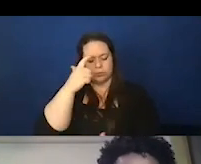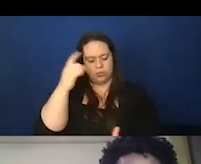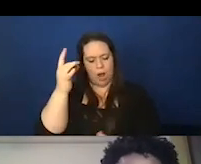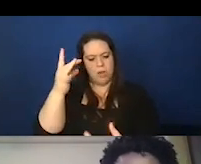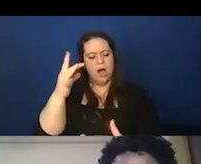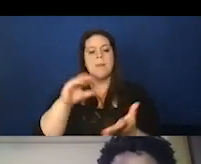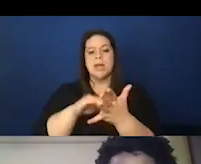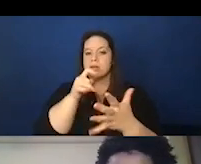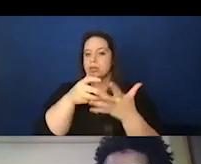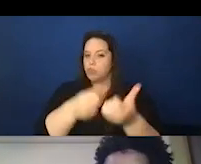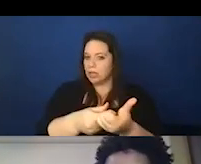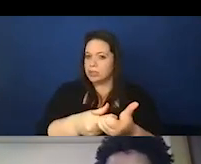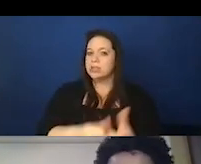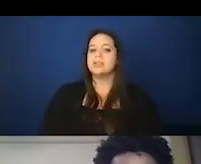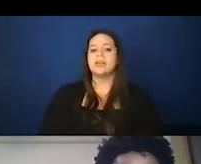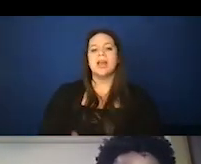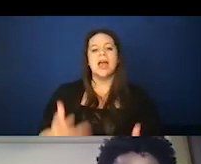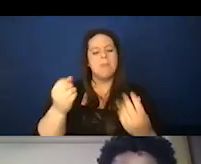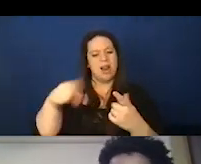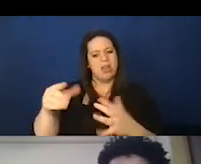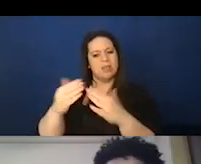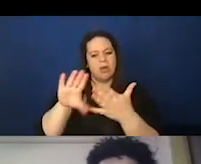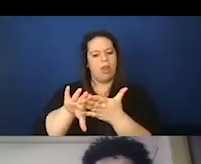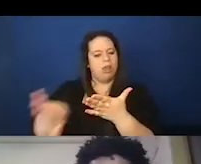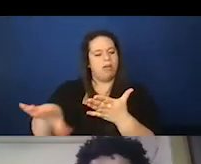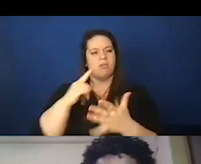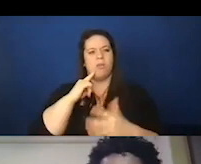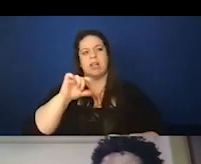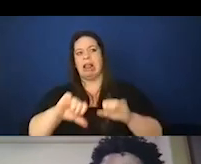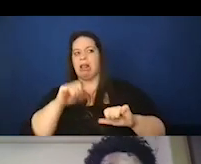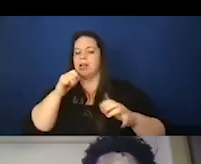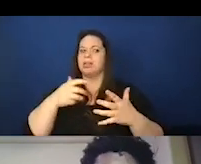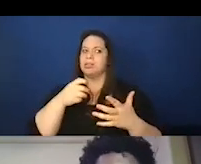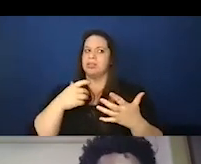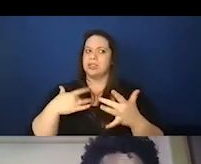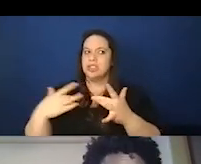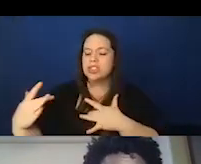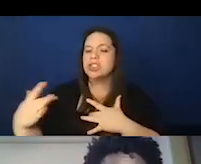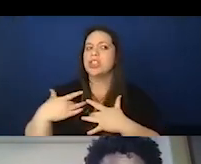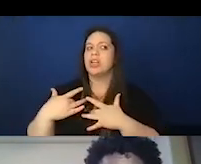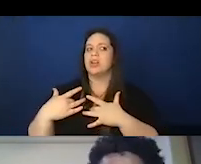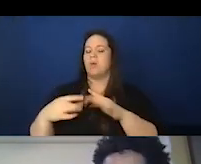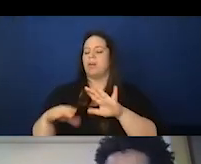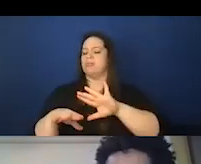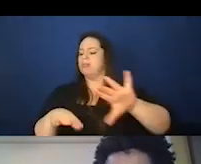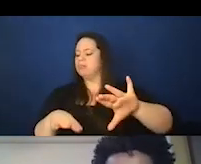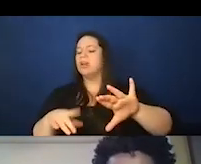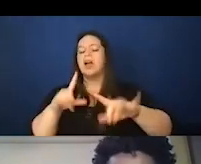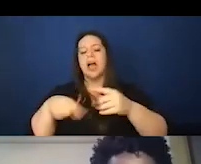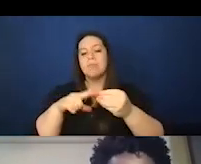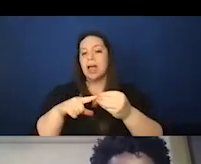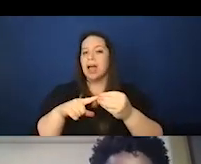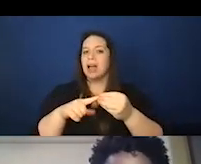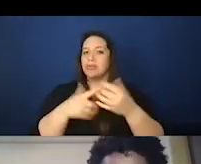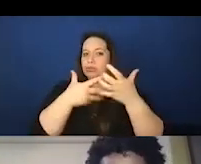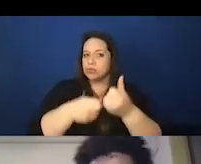mistrust, and many marginalized communities remain hesitant and concerned and even dismissive regarding the vaccine's